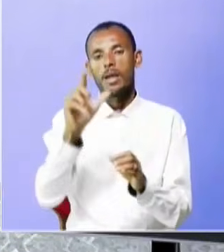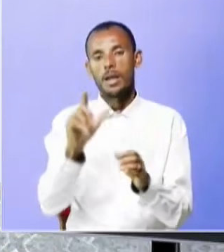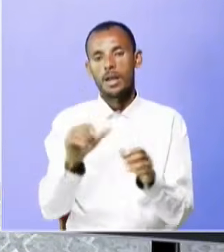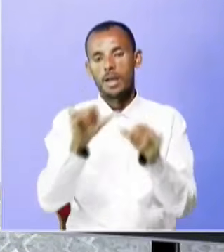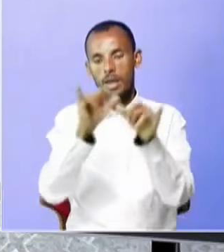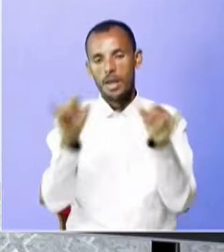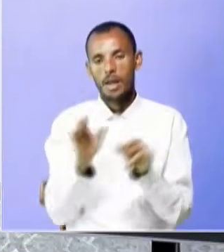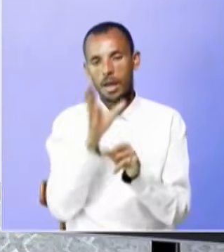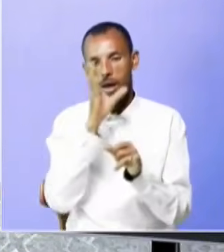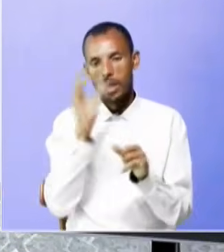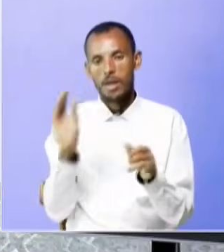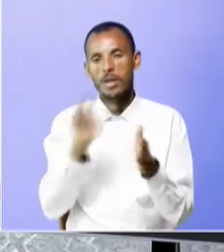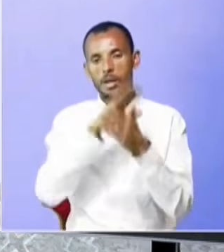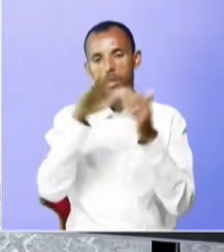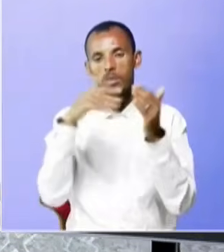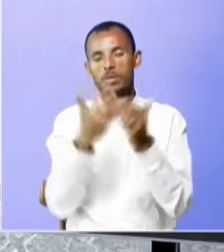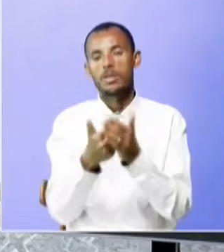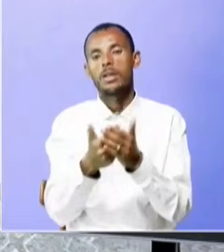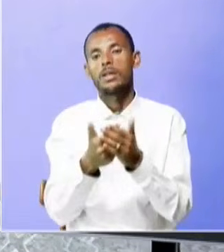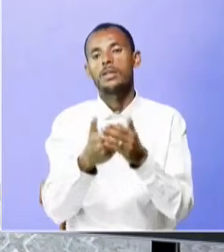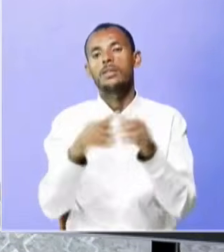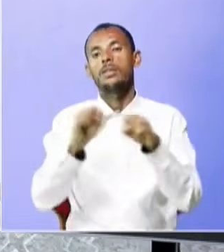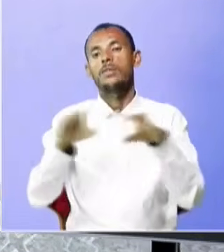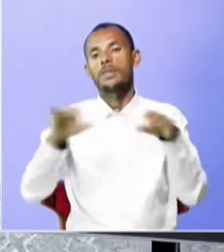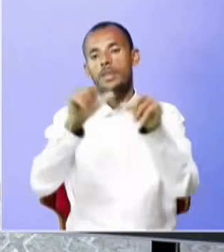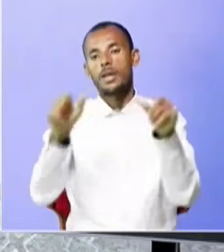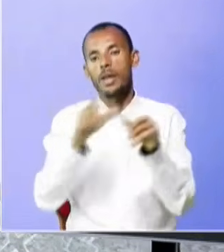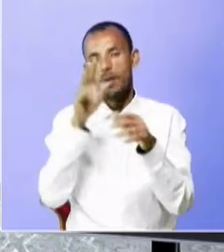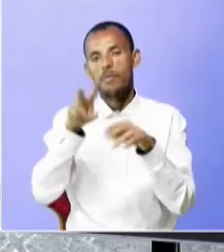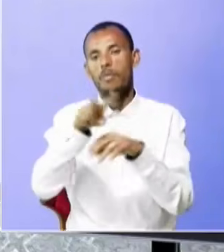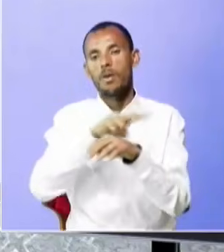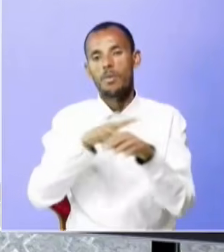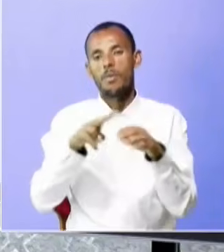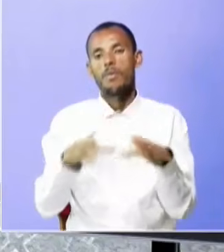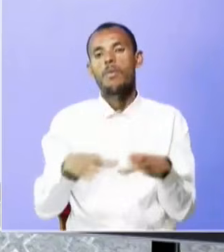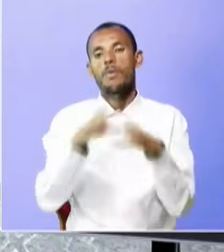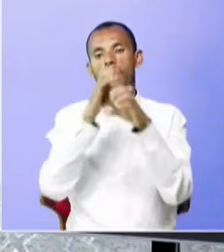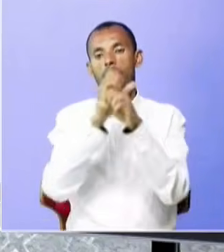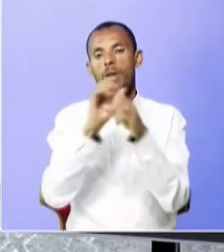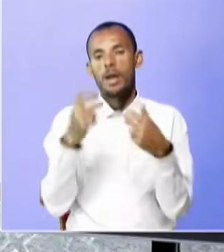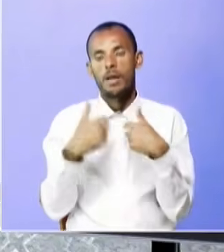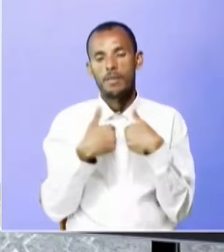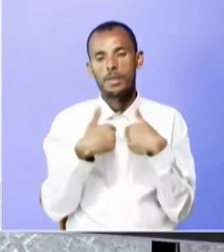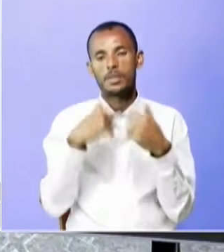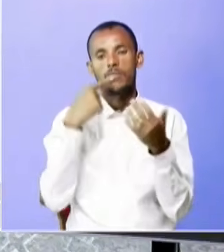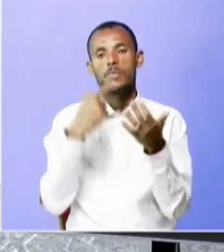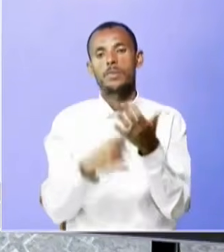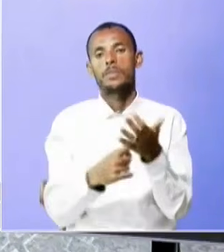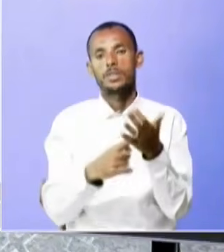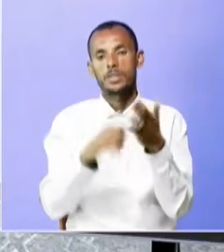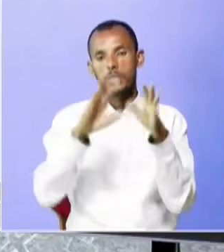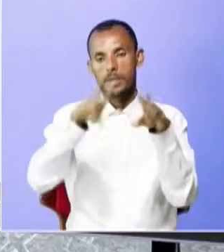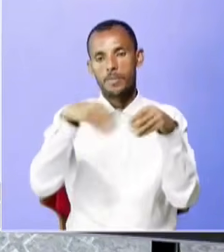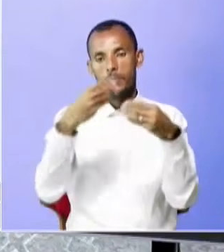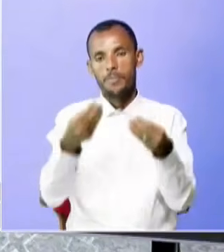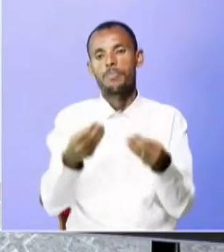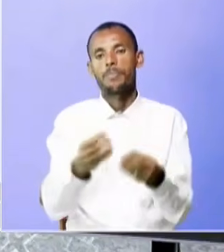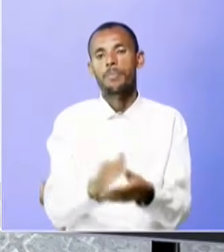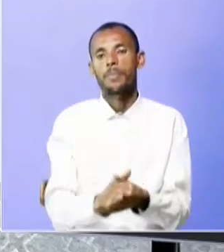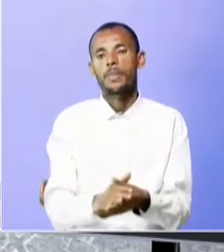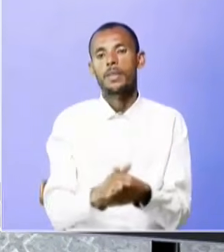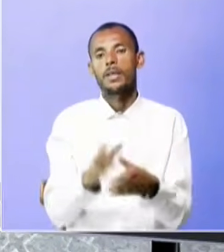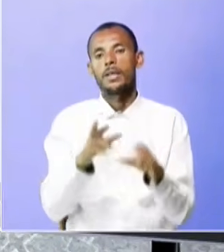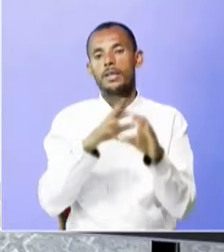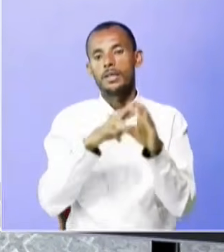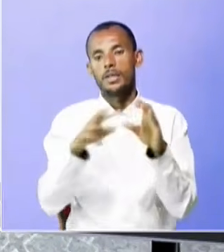area, the total surface area, and the volume of a cone, having the information that we have here. The radius